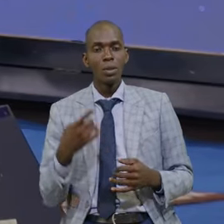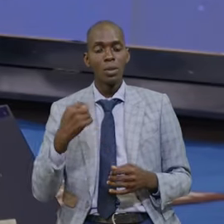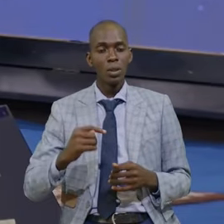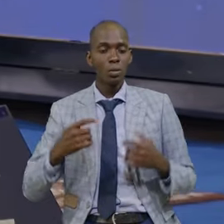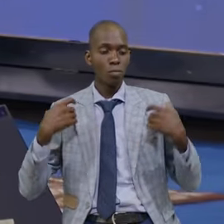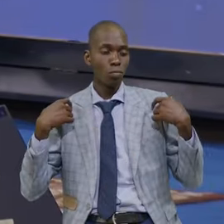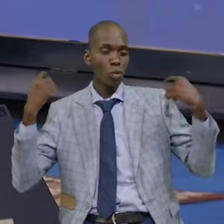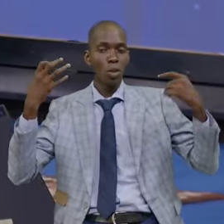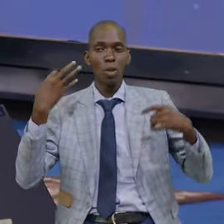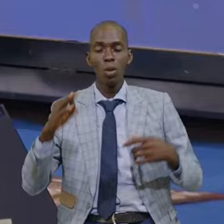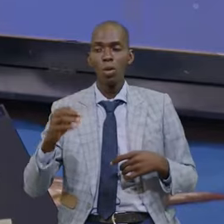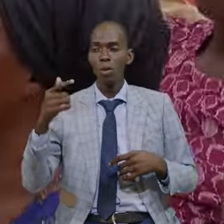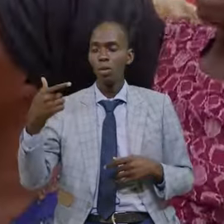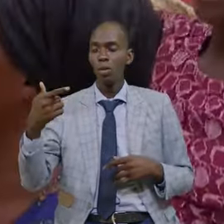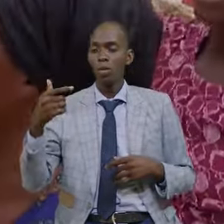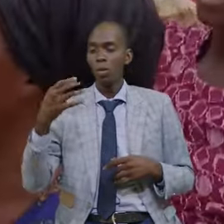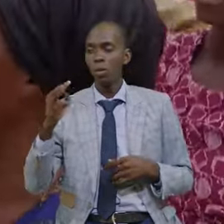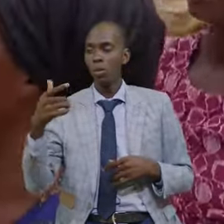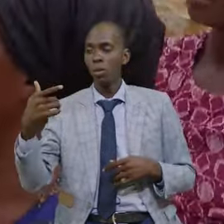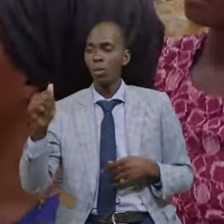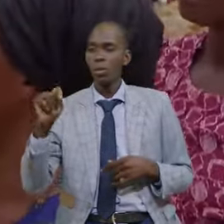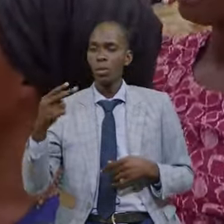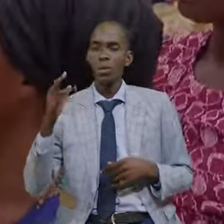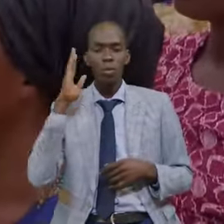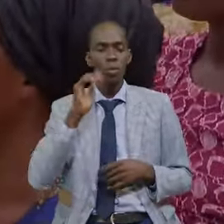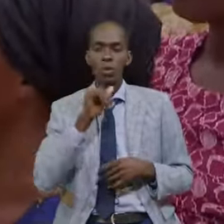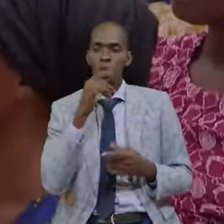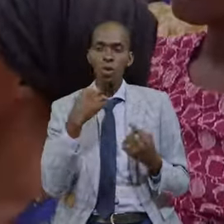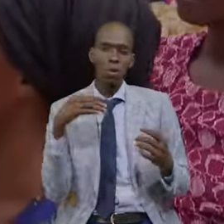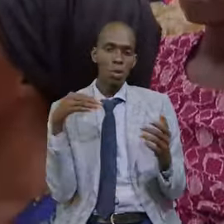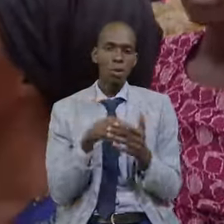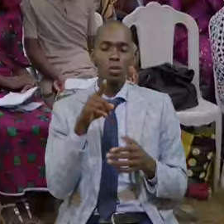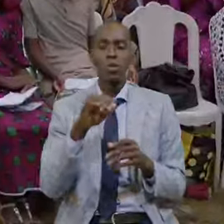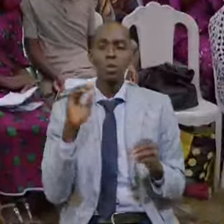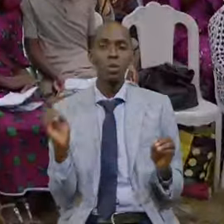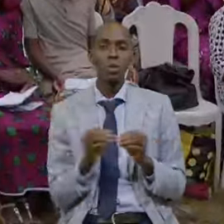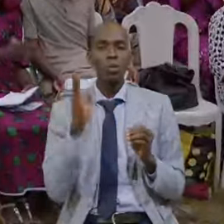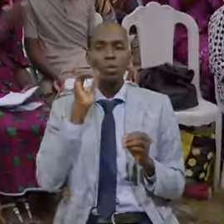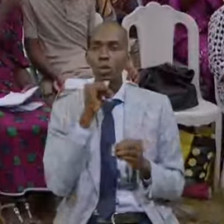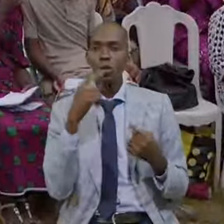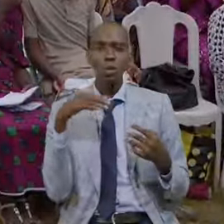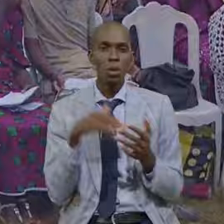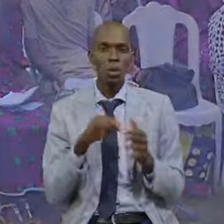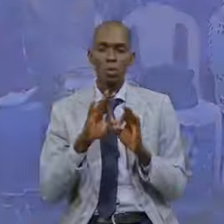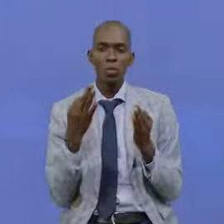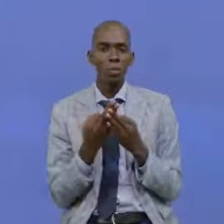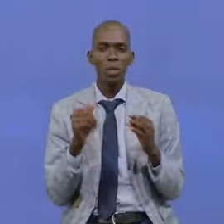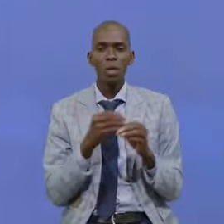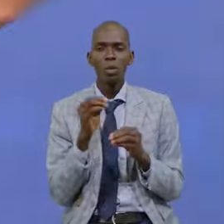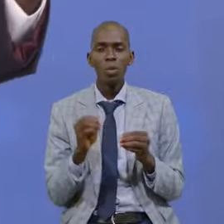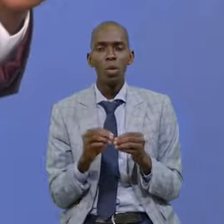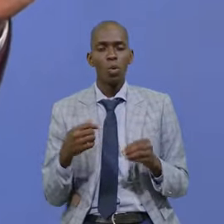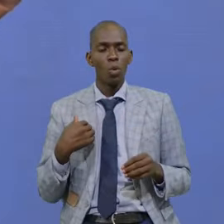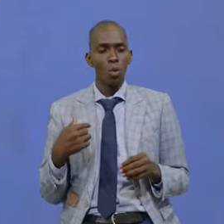not come into your life anymore. Will not come into your family anymore. We open the way. We open the door to